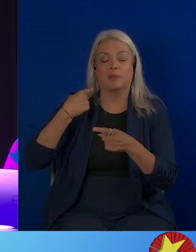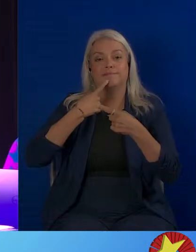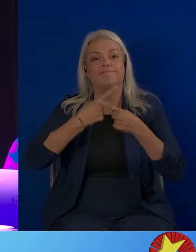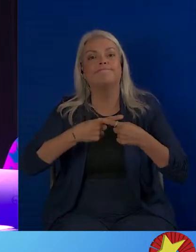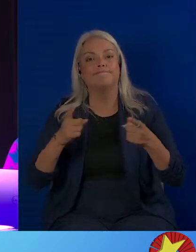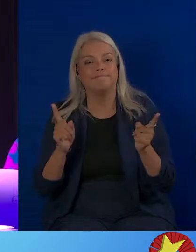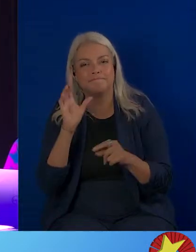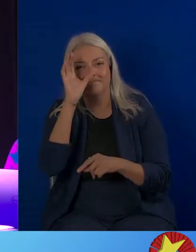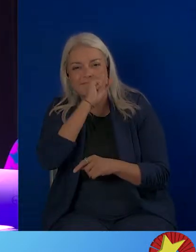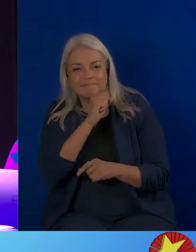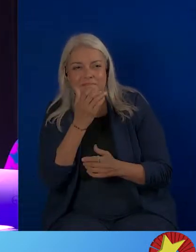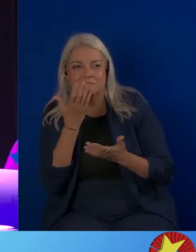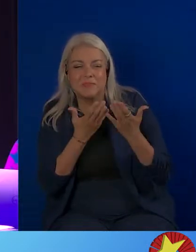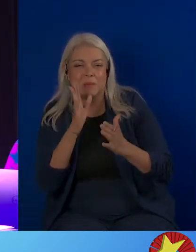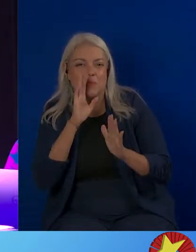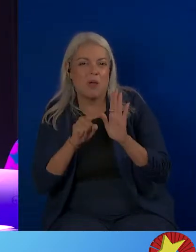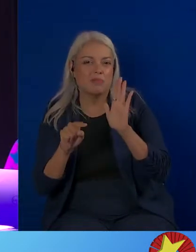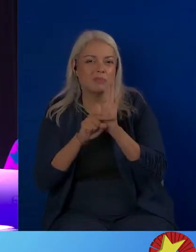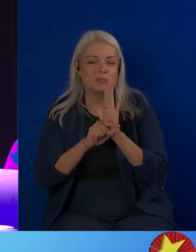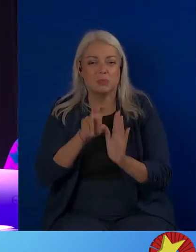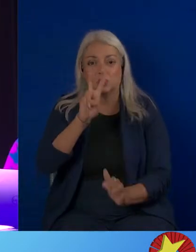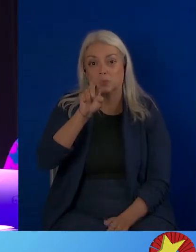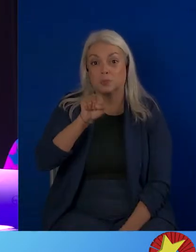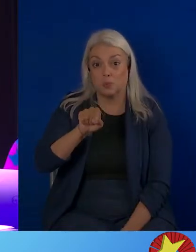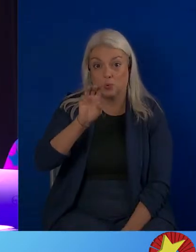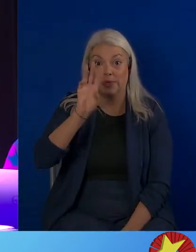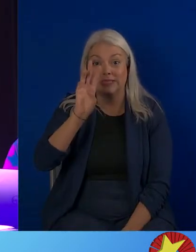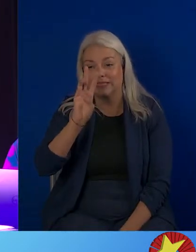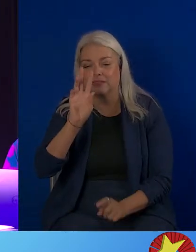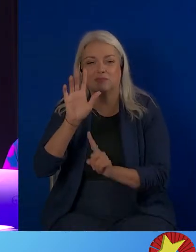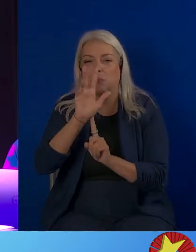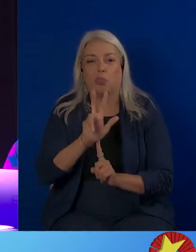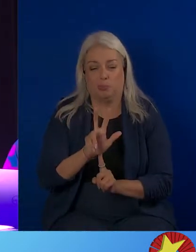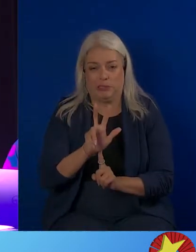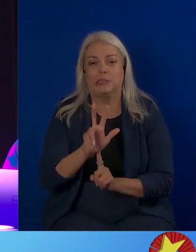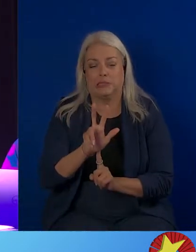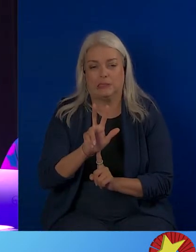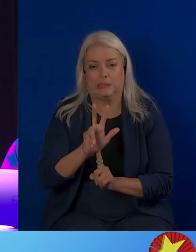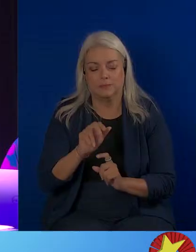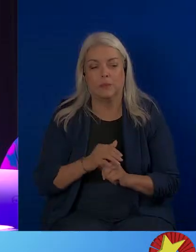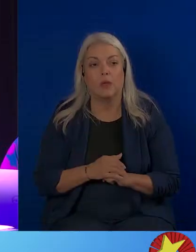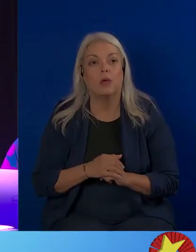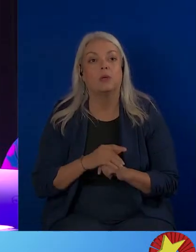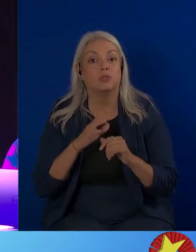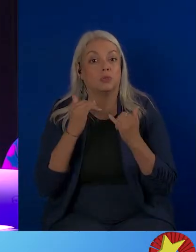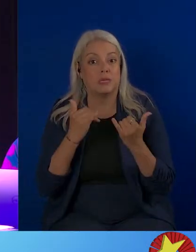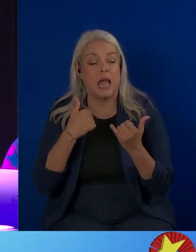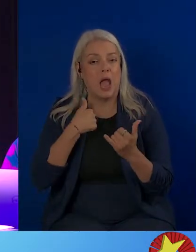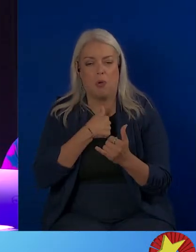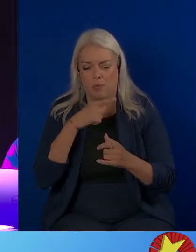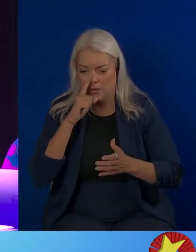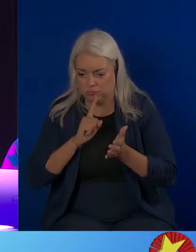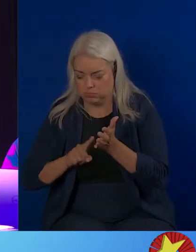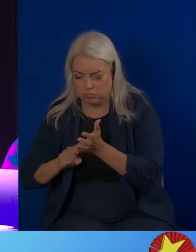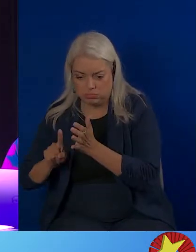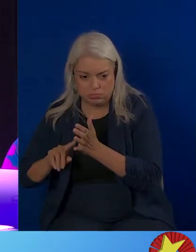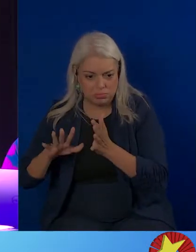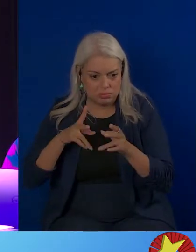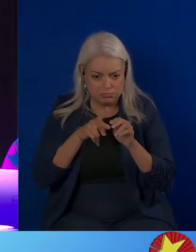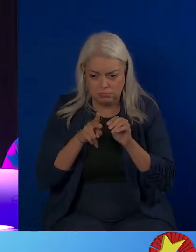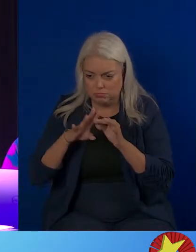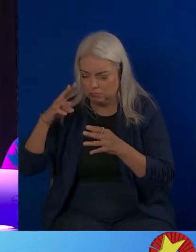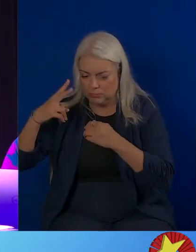originally estimated the shortfall to be about $2.3 million. Most of that difference has come from